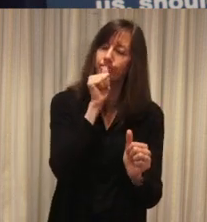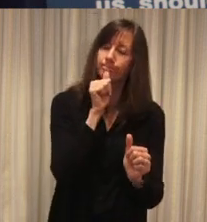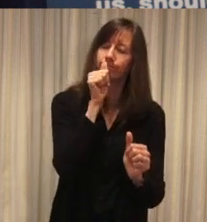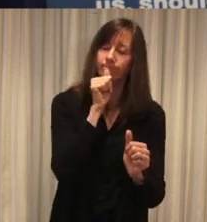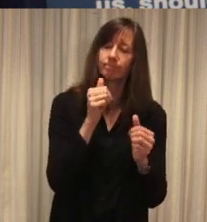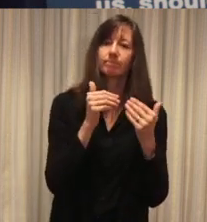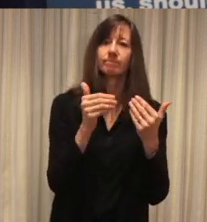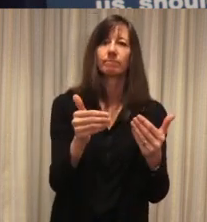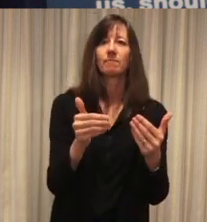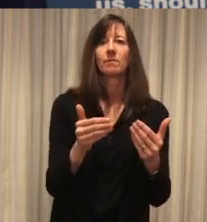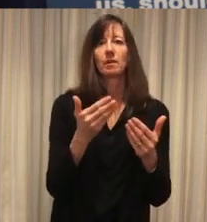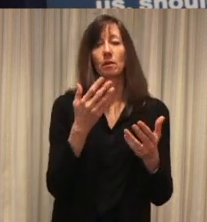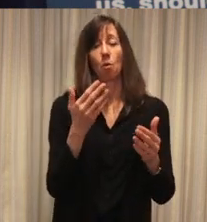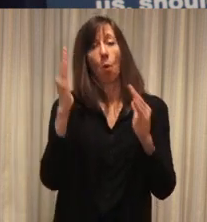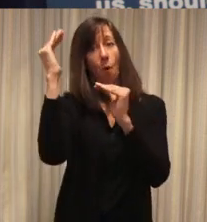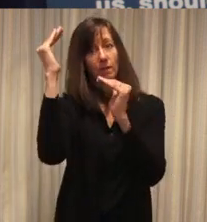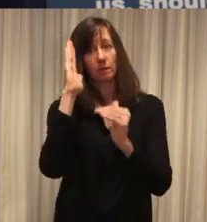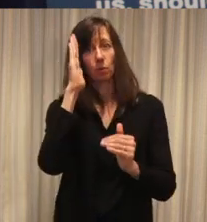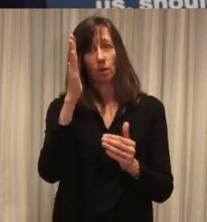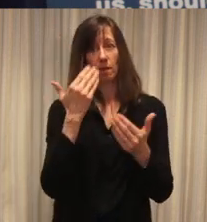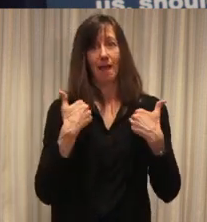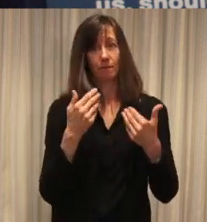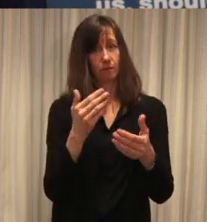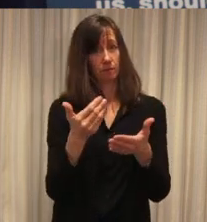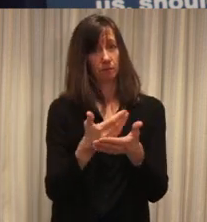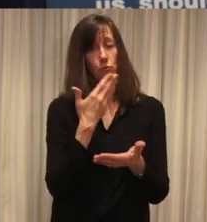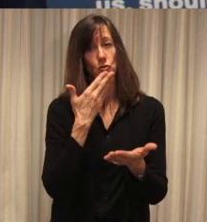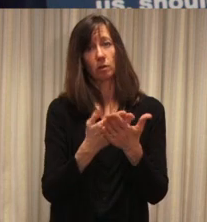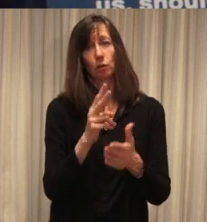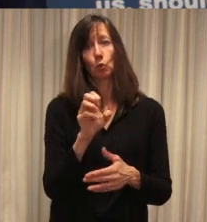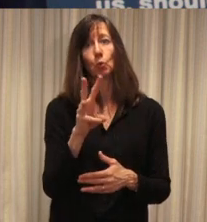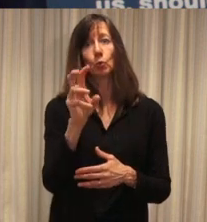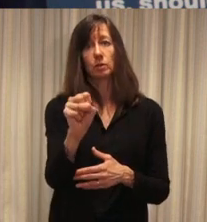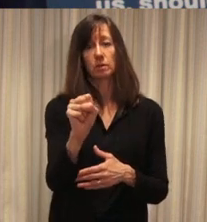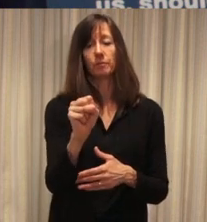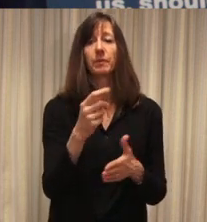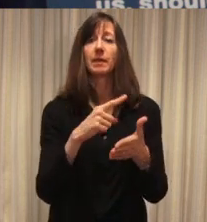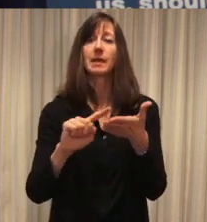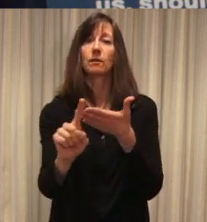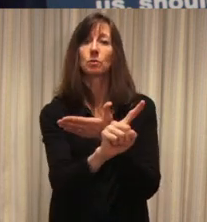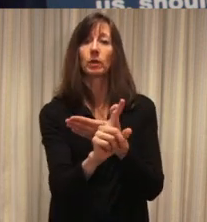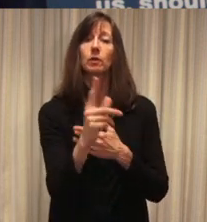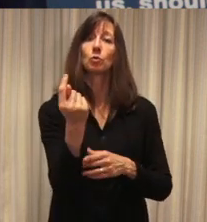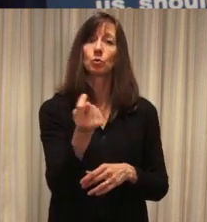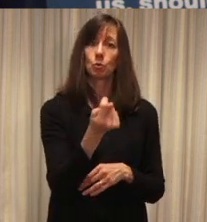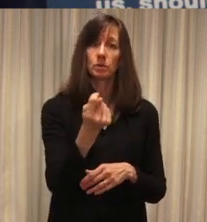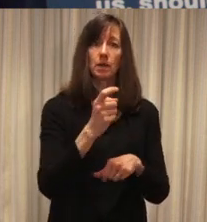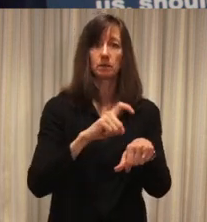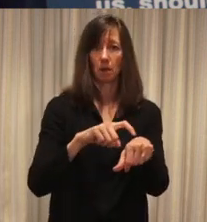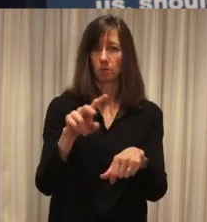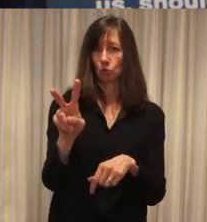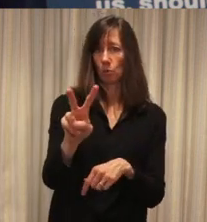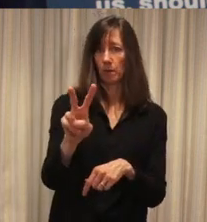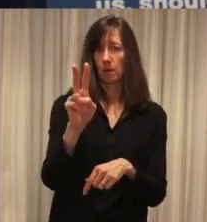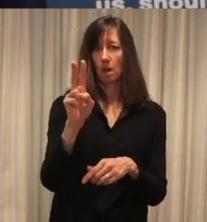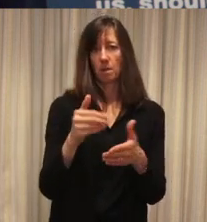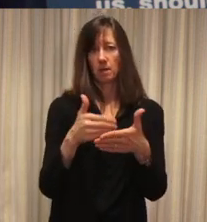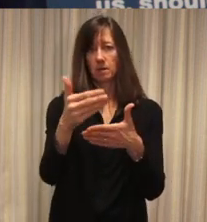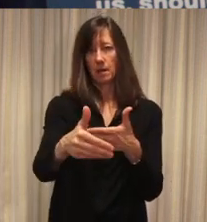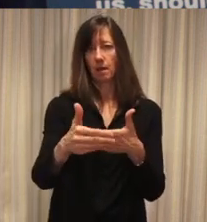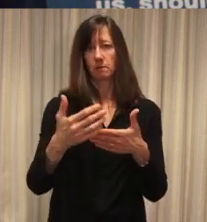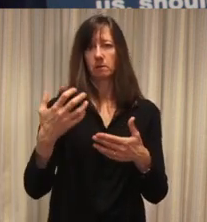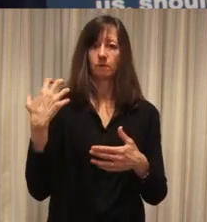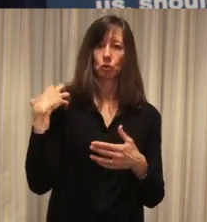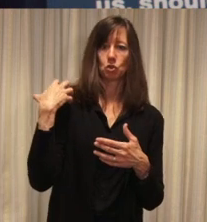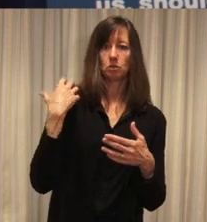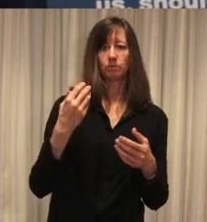Our next formal briefing will be on Tuesday at 2 p.m. But of course, you can always check our